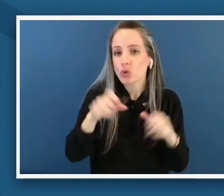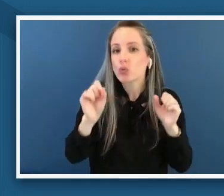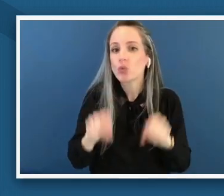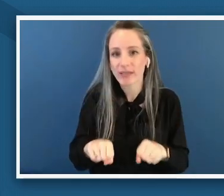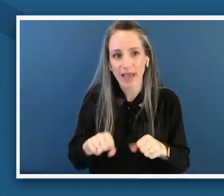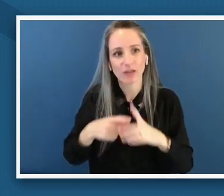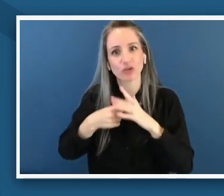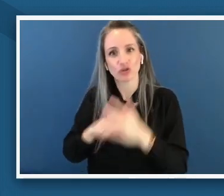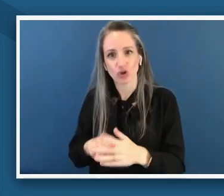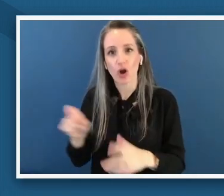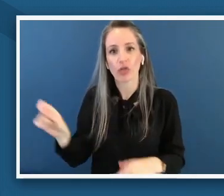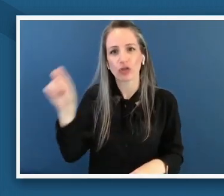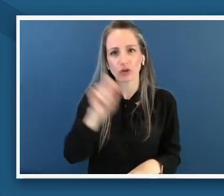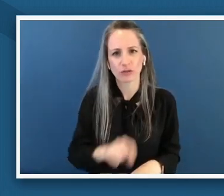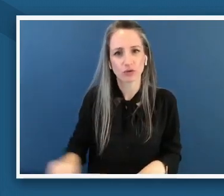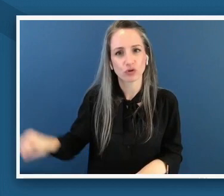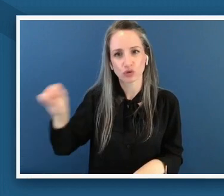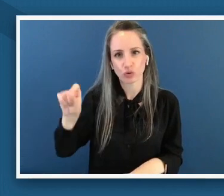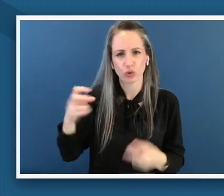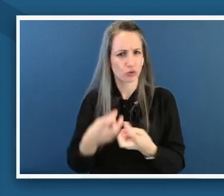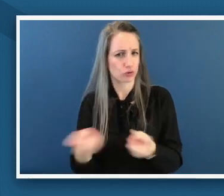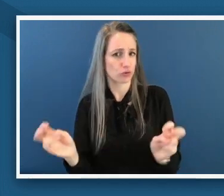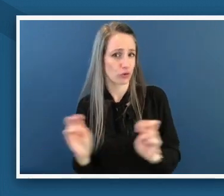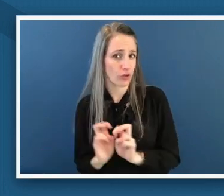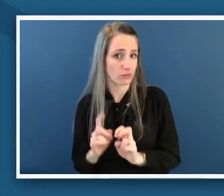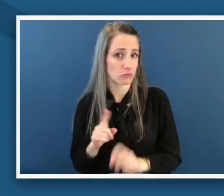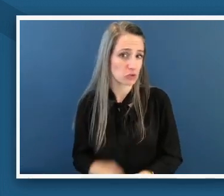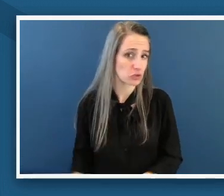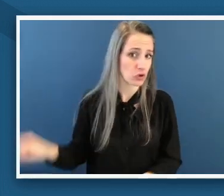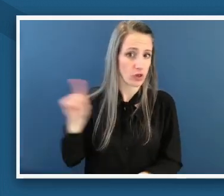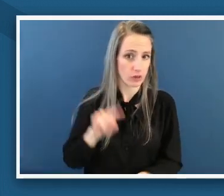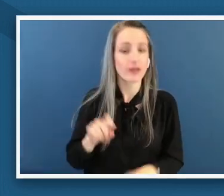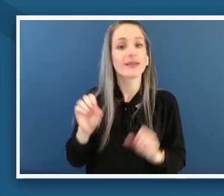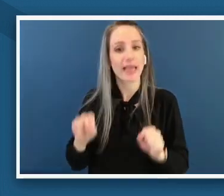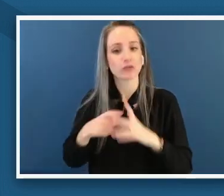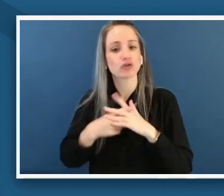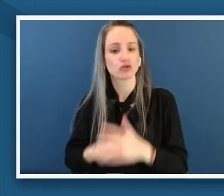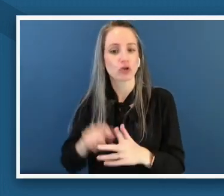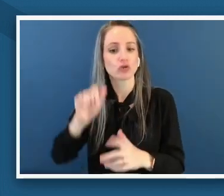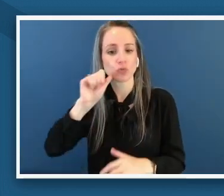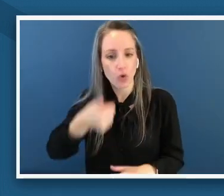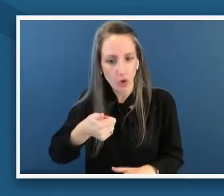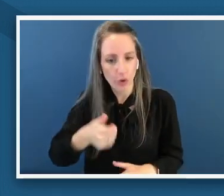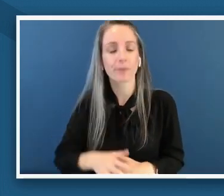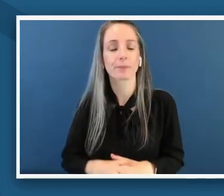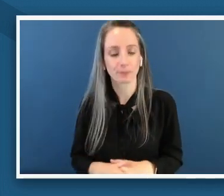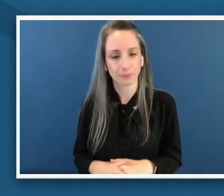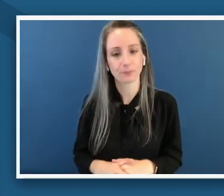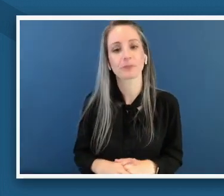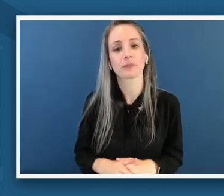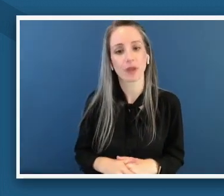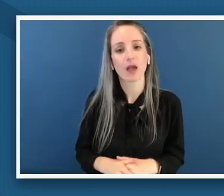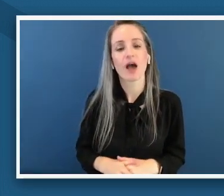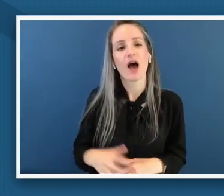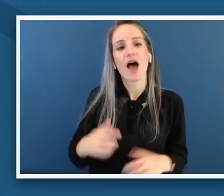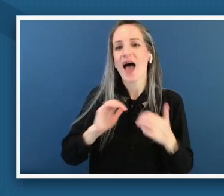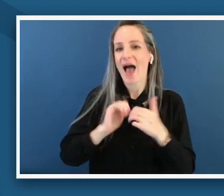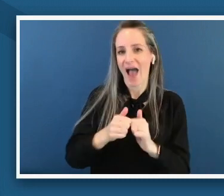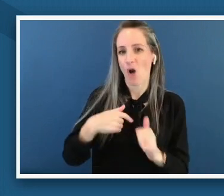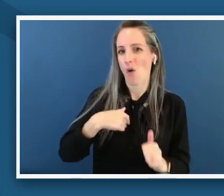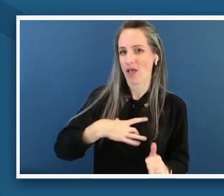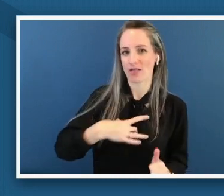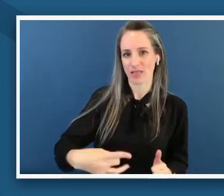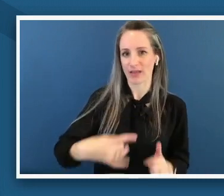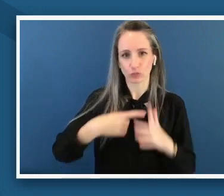circle. But one of the things I really like to start my school year off by letting kids know right off